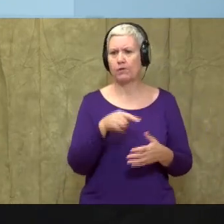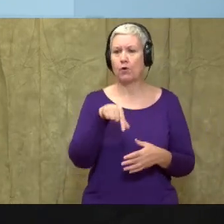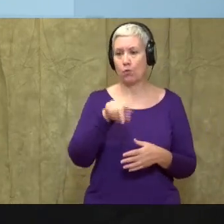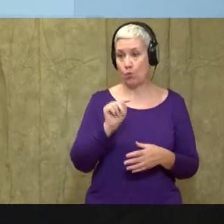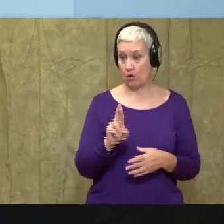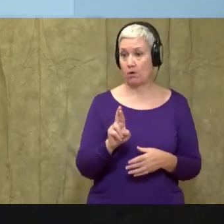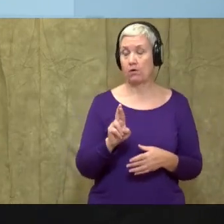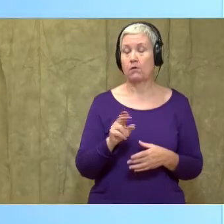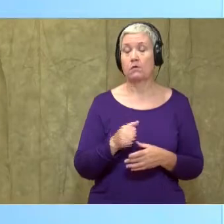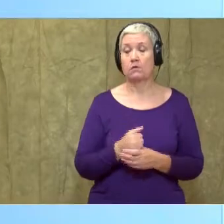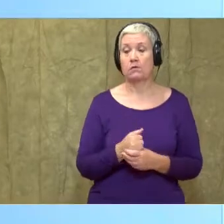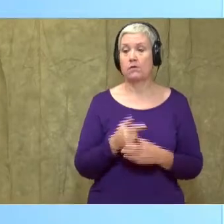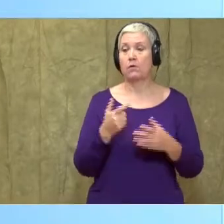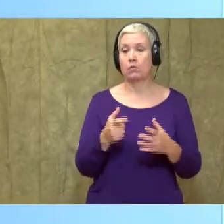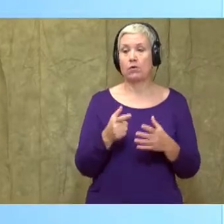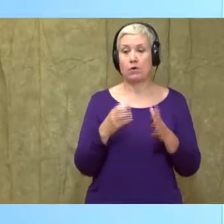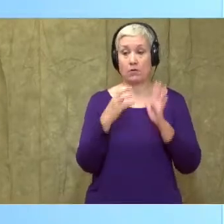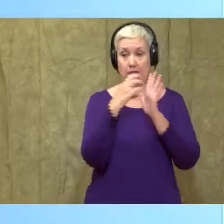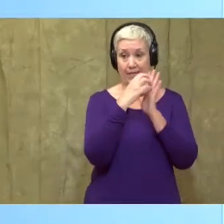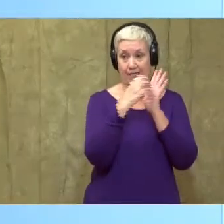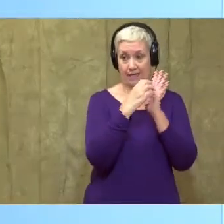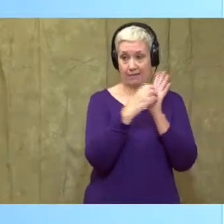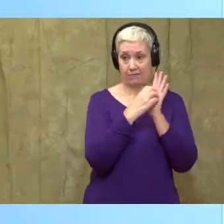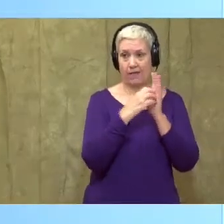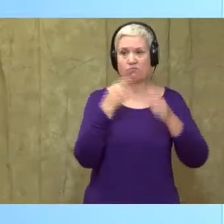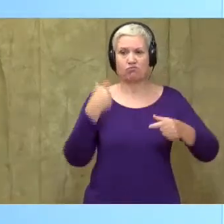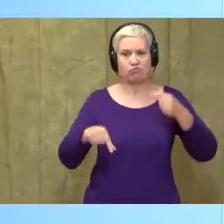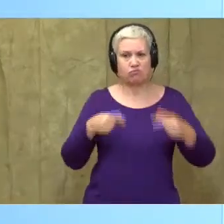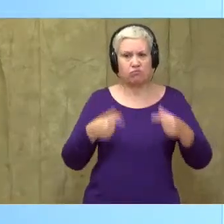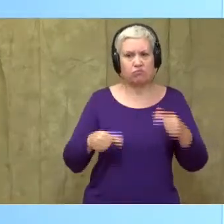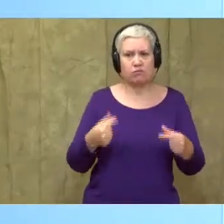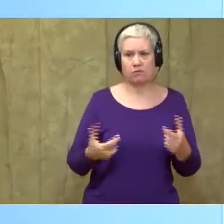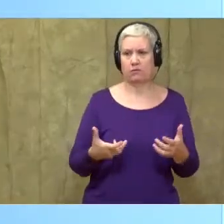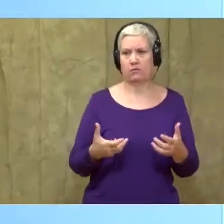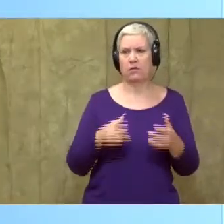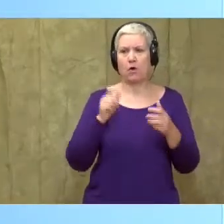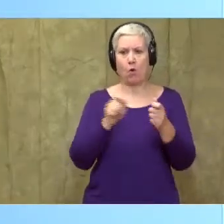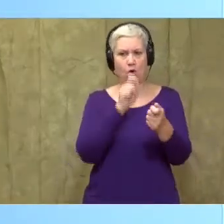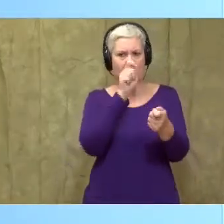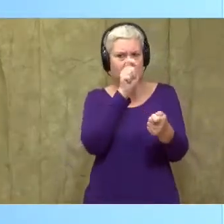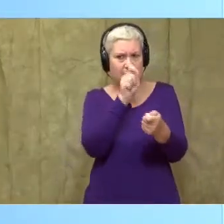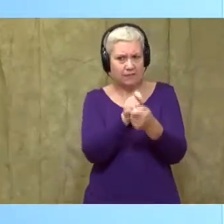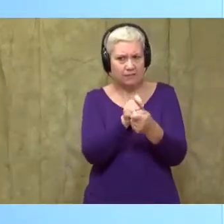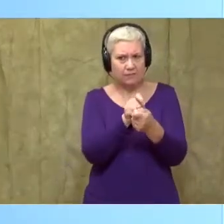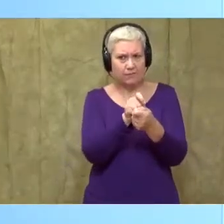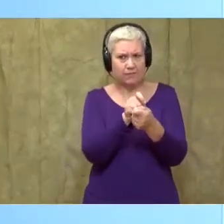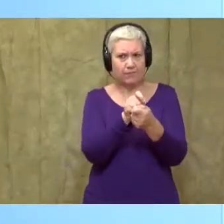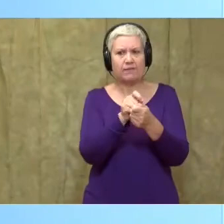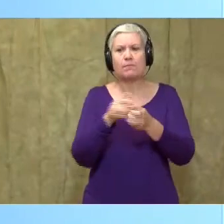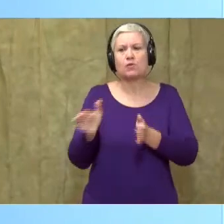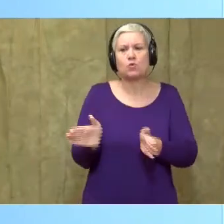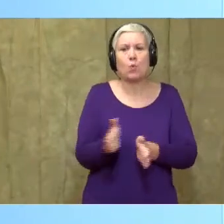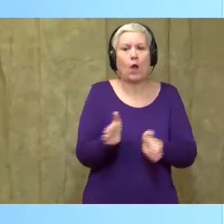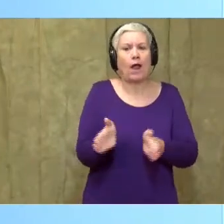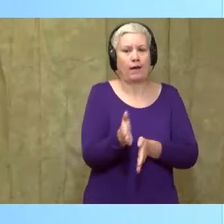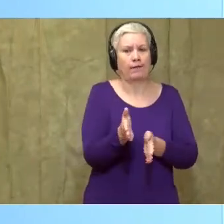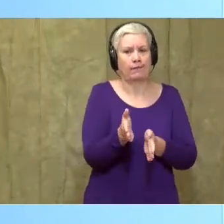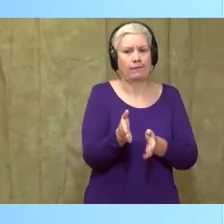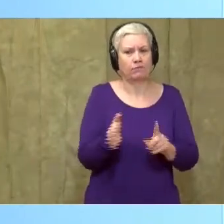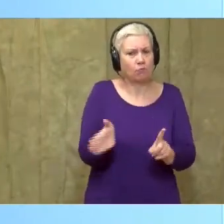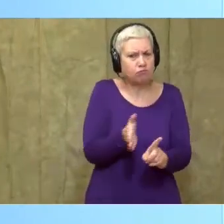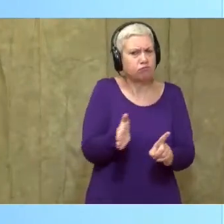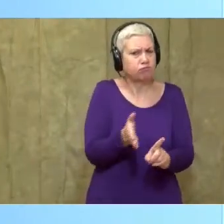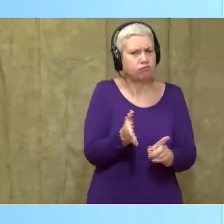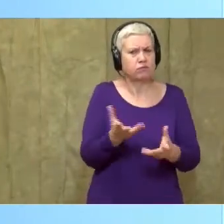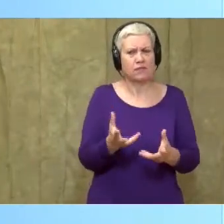primarily are texts that are argumentative or specifically, or maybe persuasive. Okay, they're both